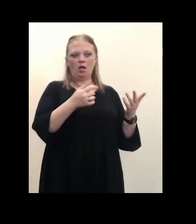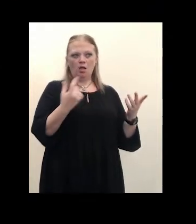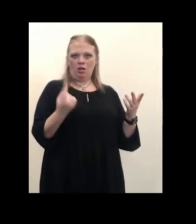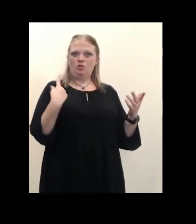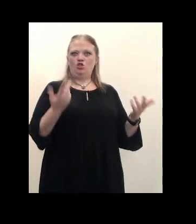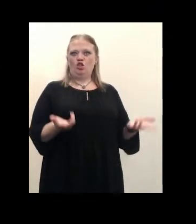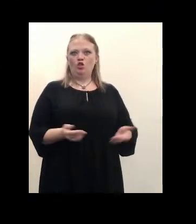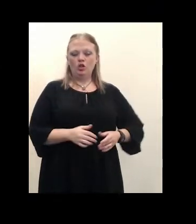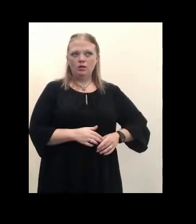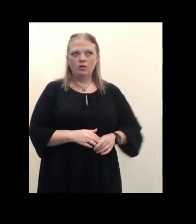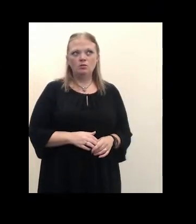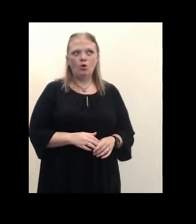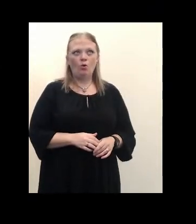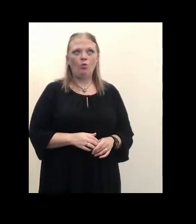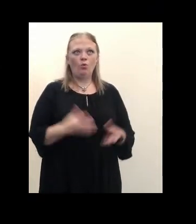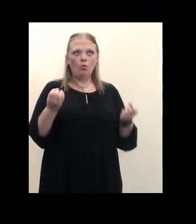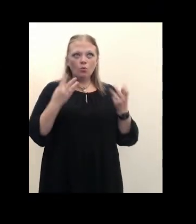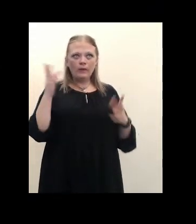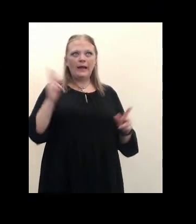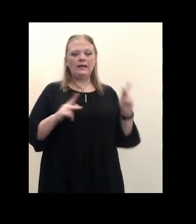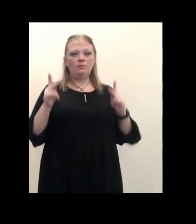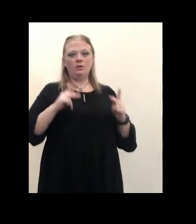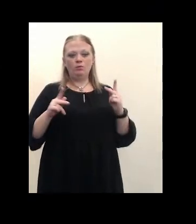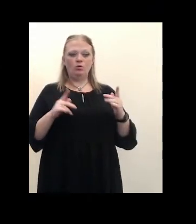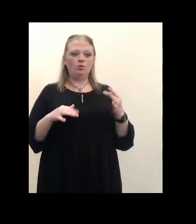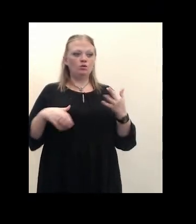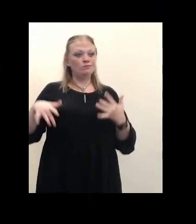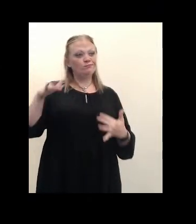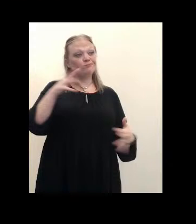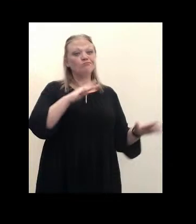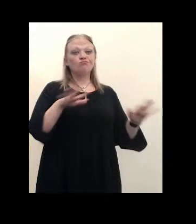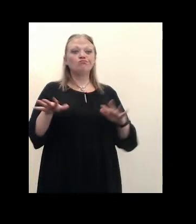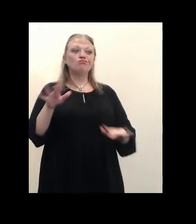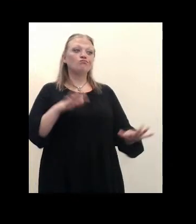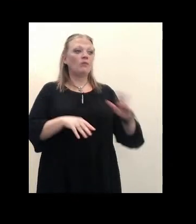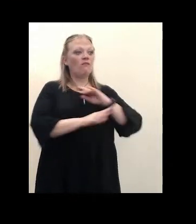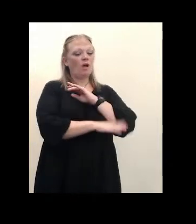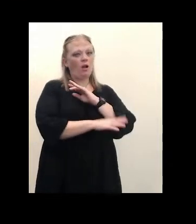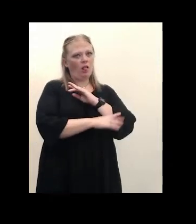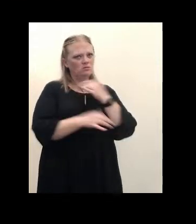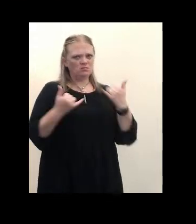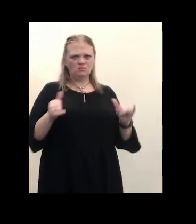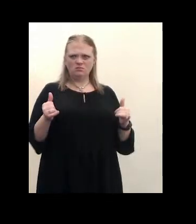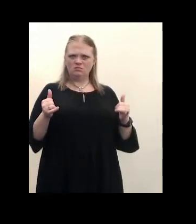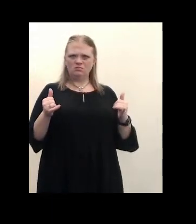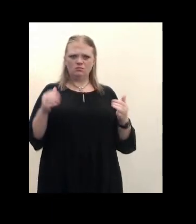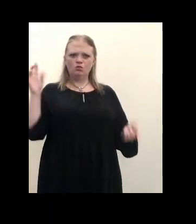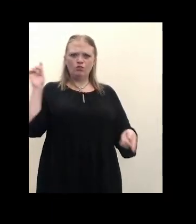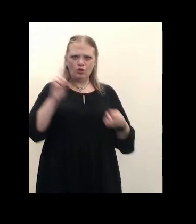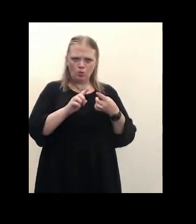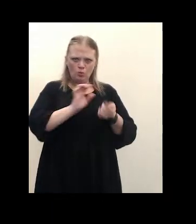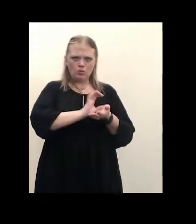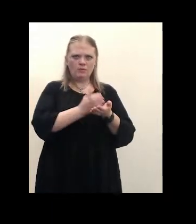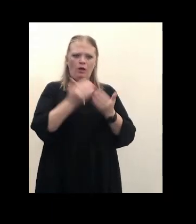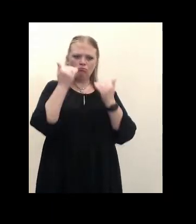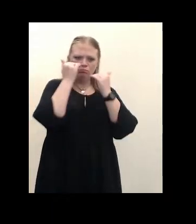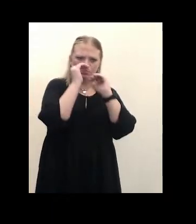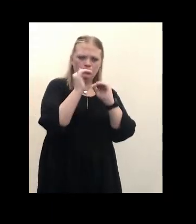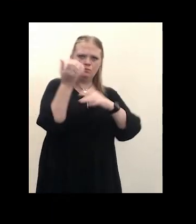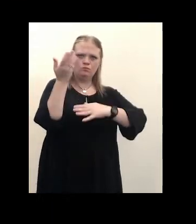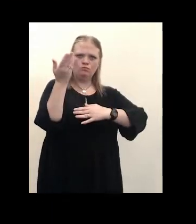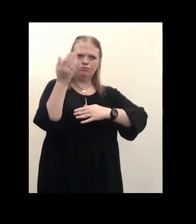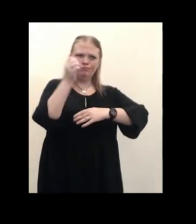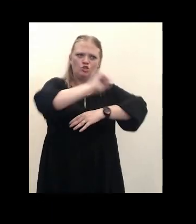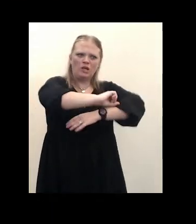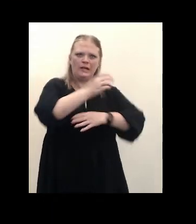a lot of people were going about in the fall and so forth, there were still a lot of things that were at reduced capacity, shut down. So it